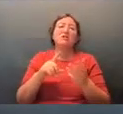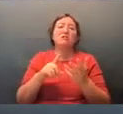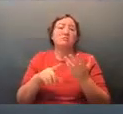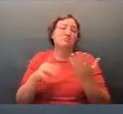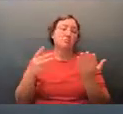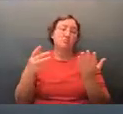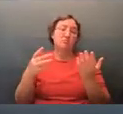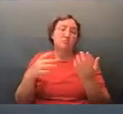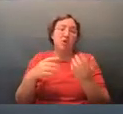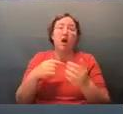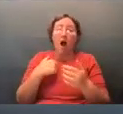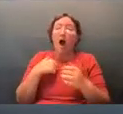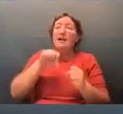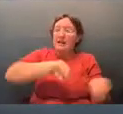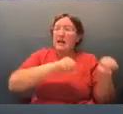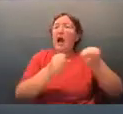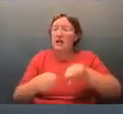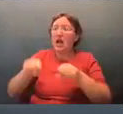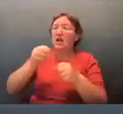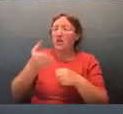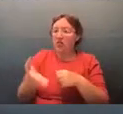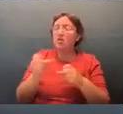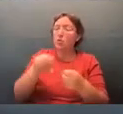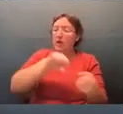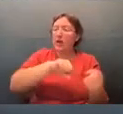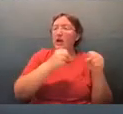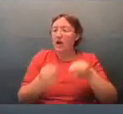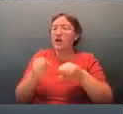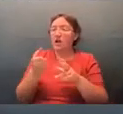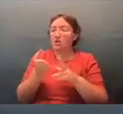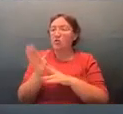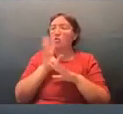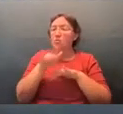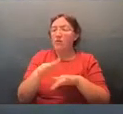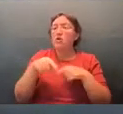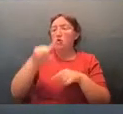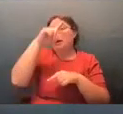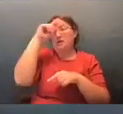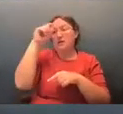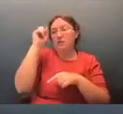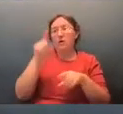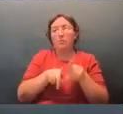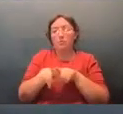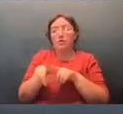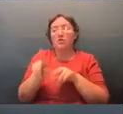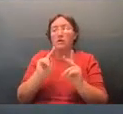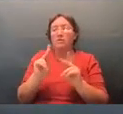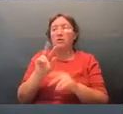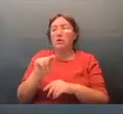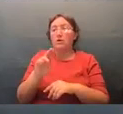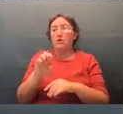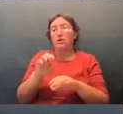or I've been kayaking down the Owens River. You can kayak. In the summer, you'll find people that will also tube it, just hop on a